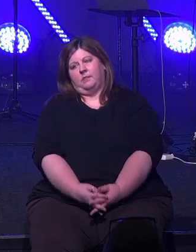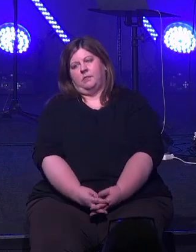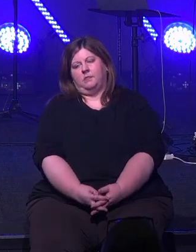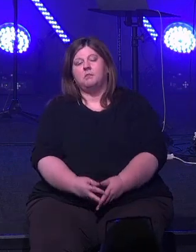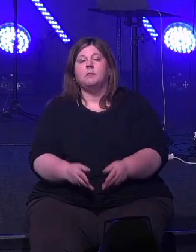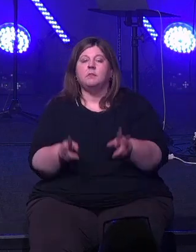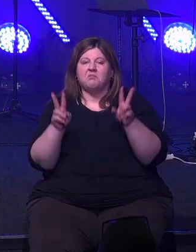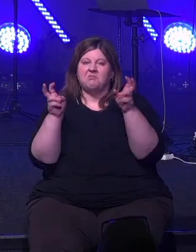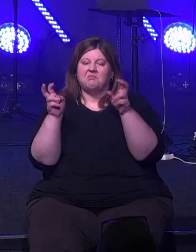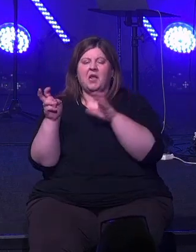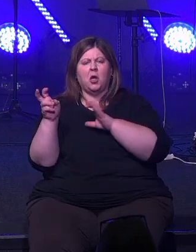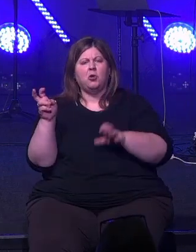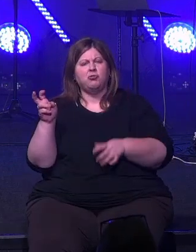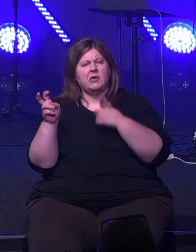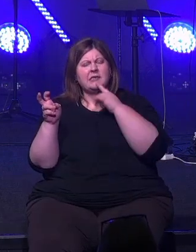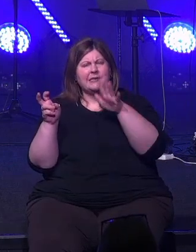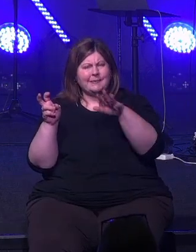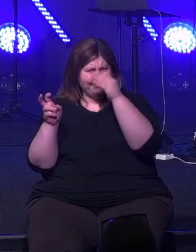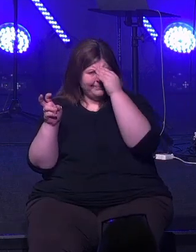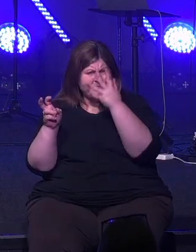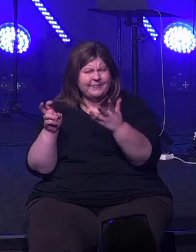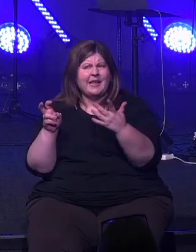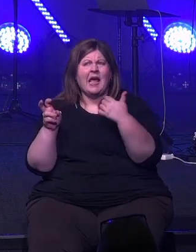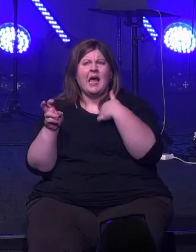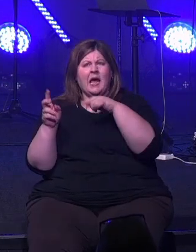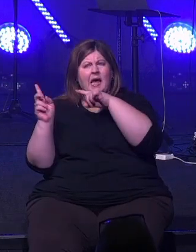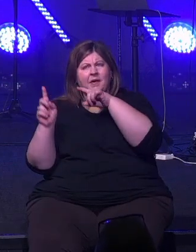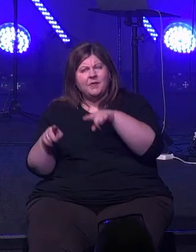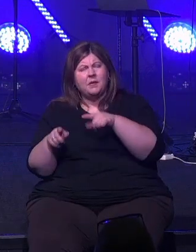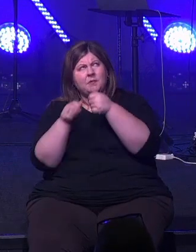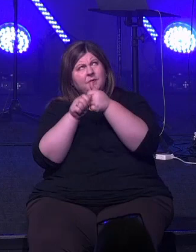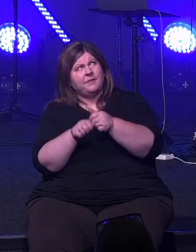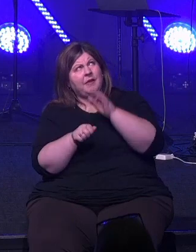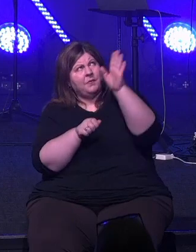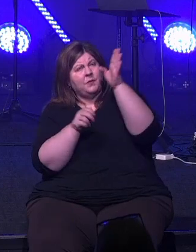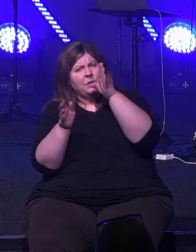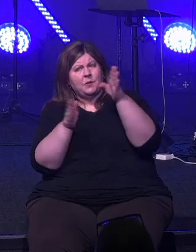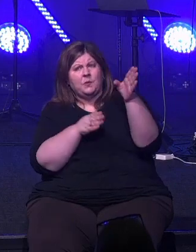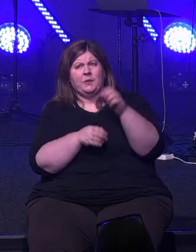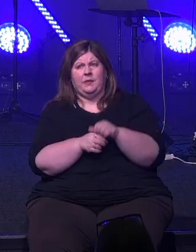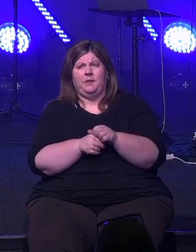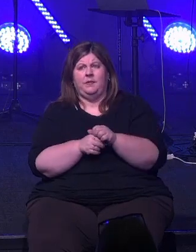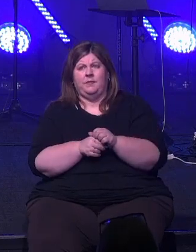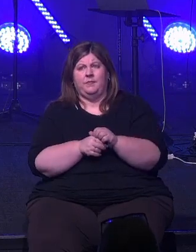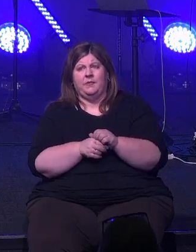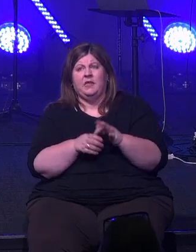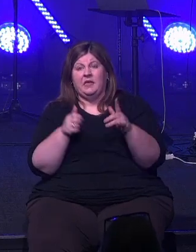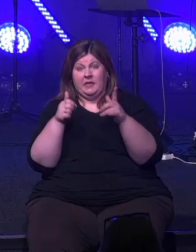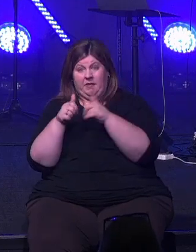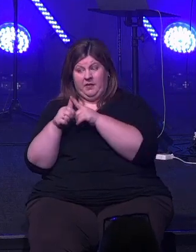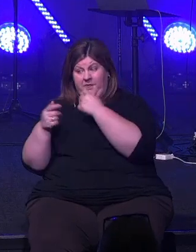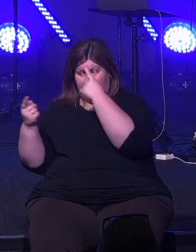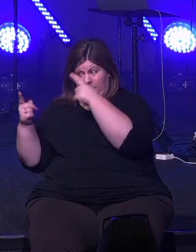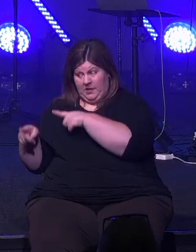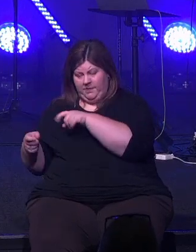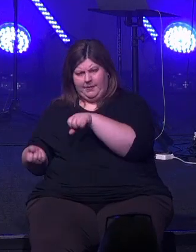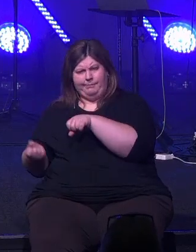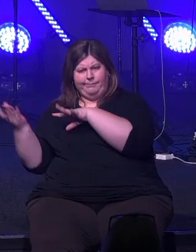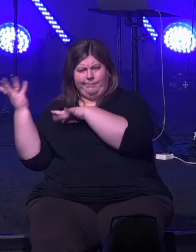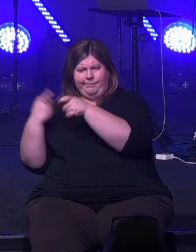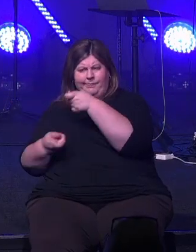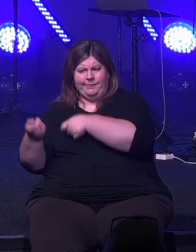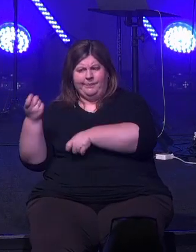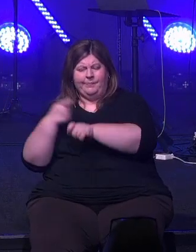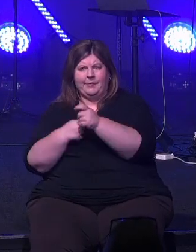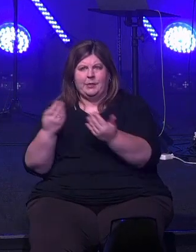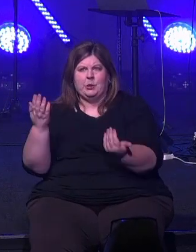Then Christ said, "Look, I have come to do your will." He cancels the first covenant in order to put the second